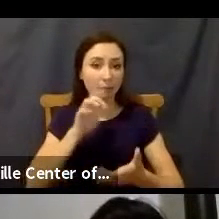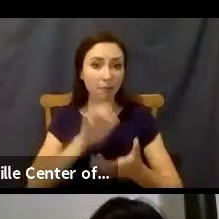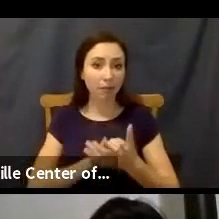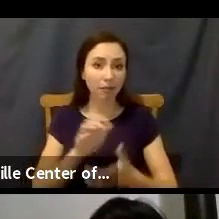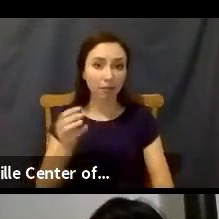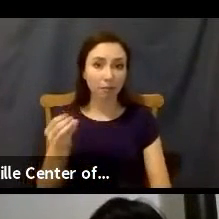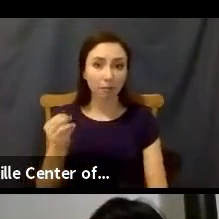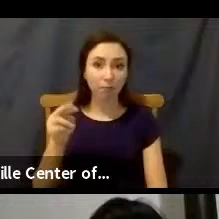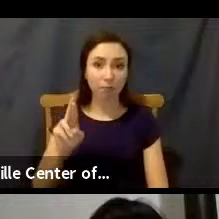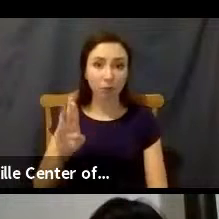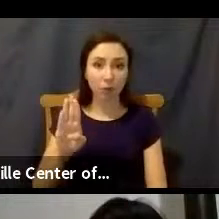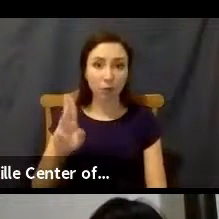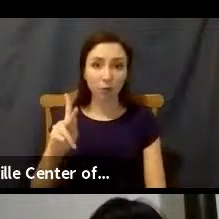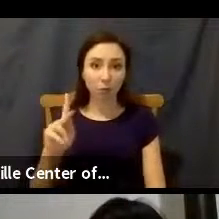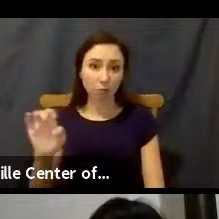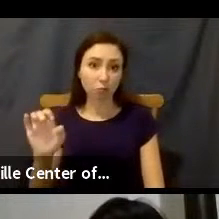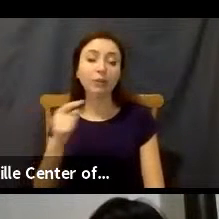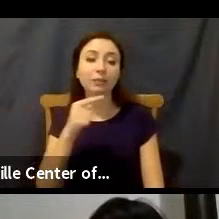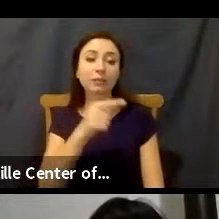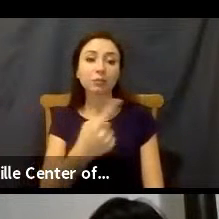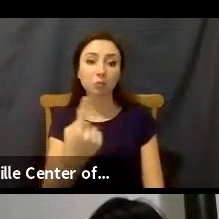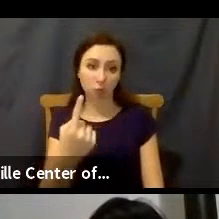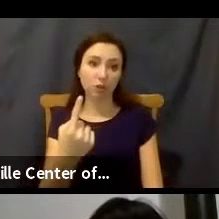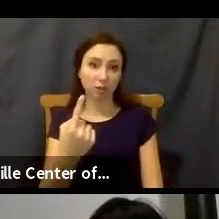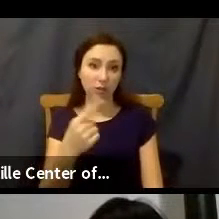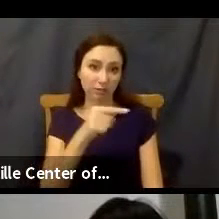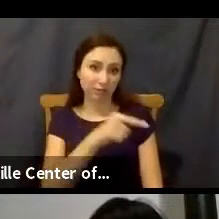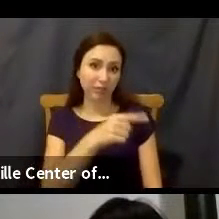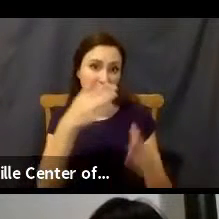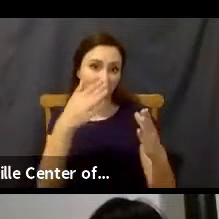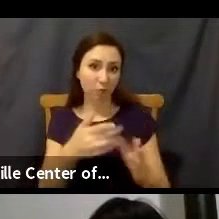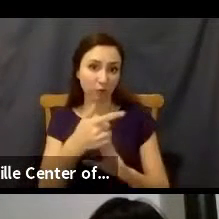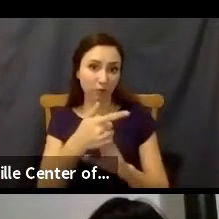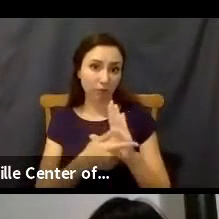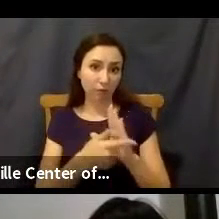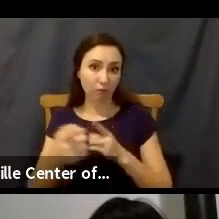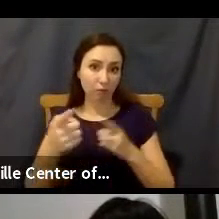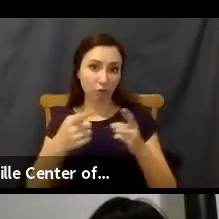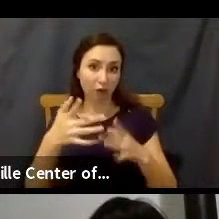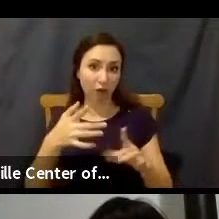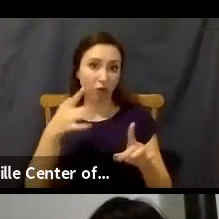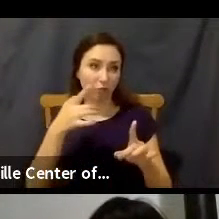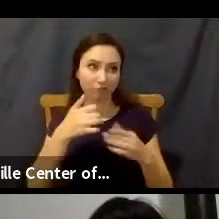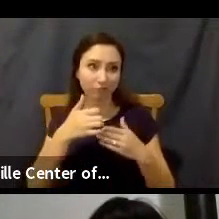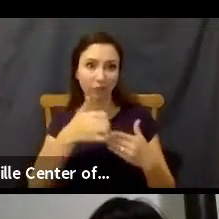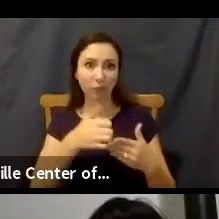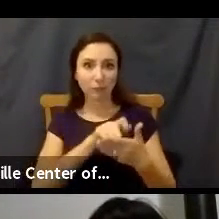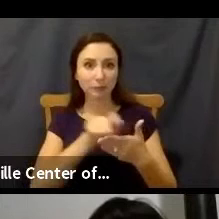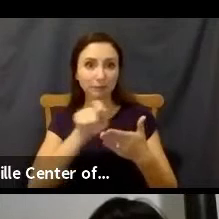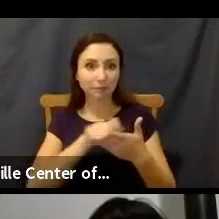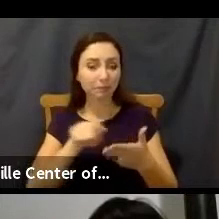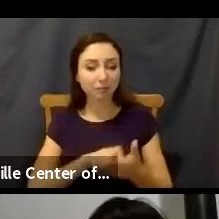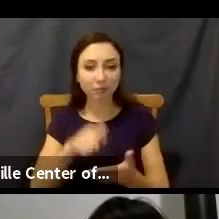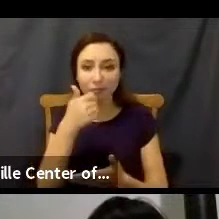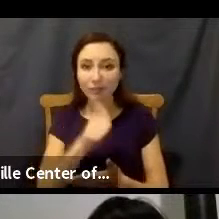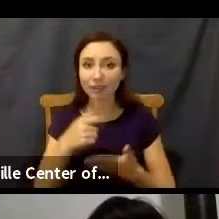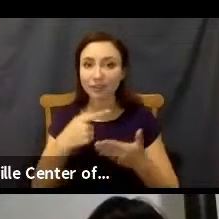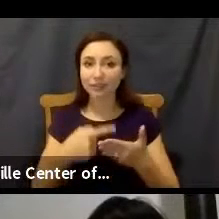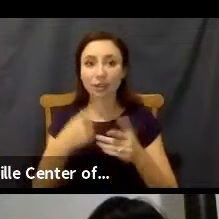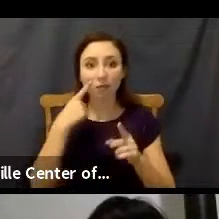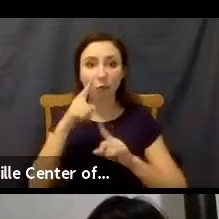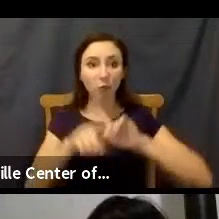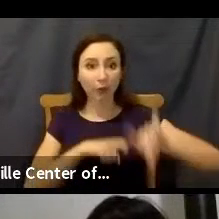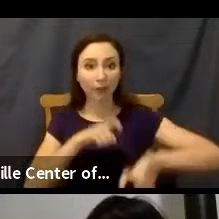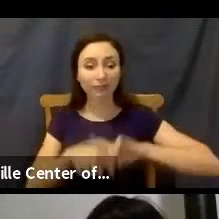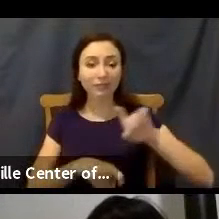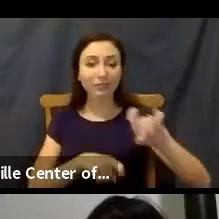Book, the law director, was the one who's helping him pen these. So any discussion or questions,